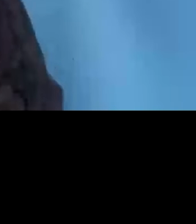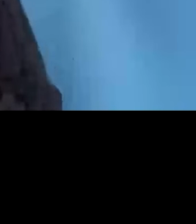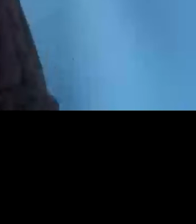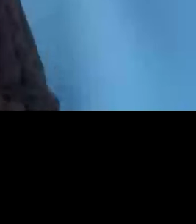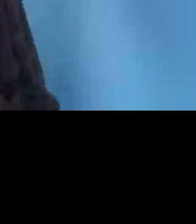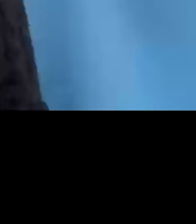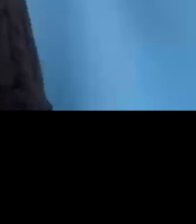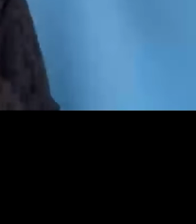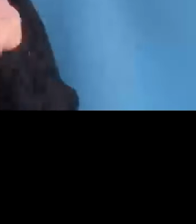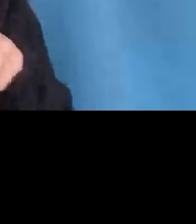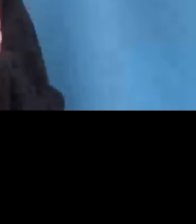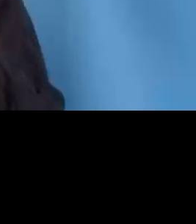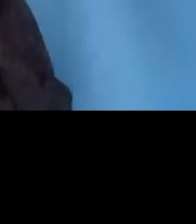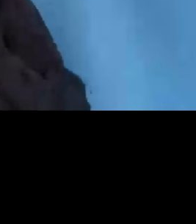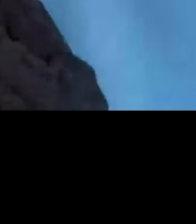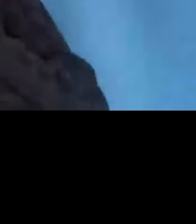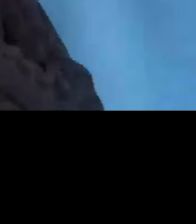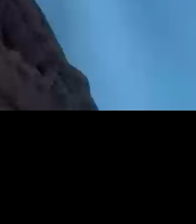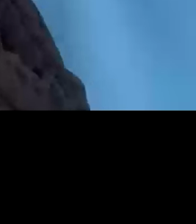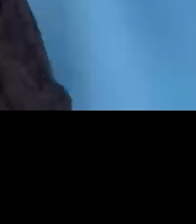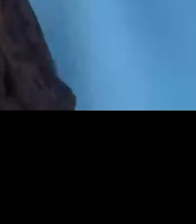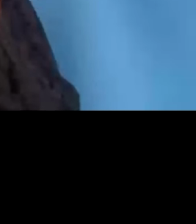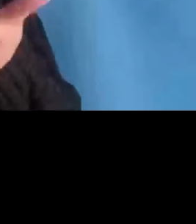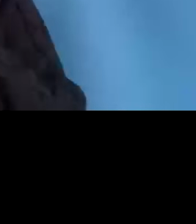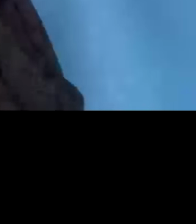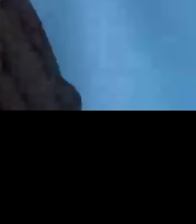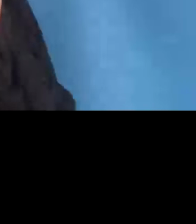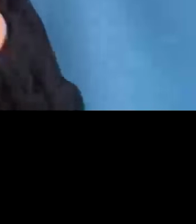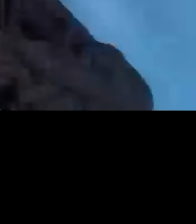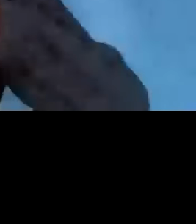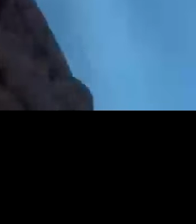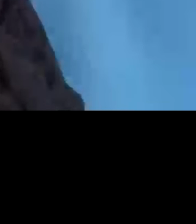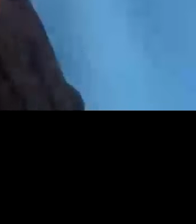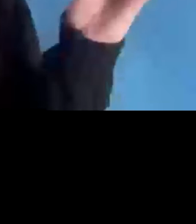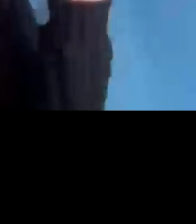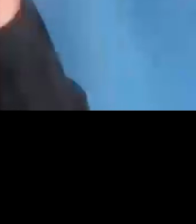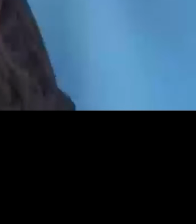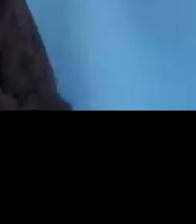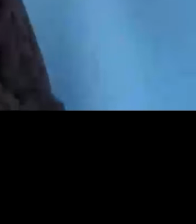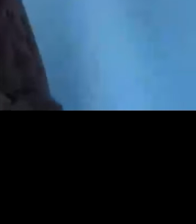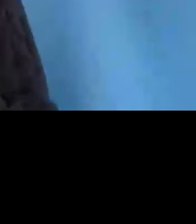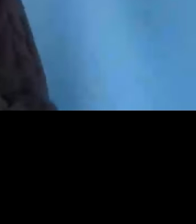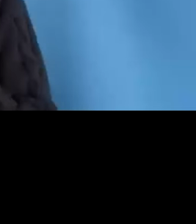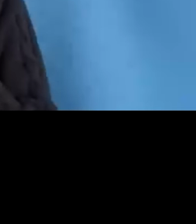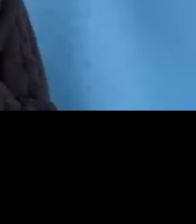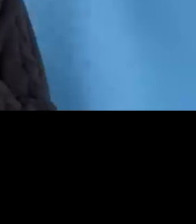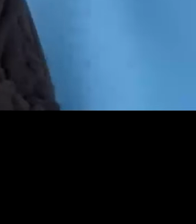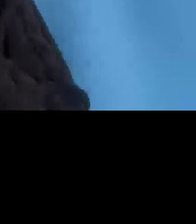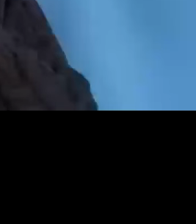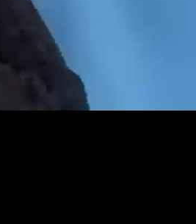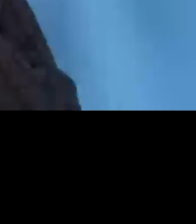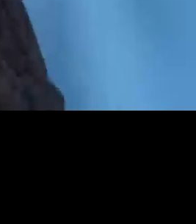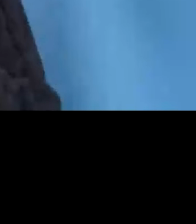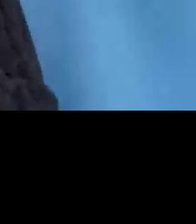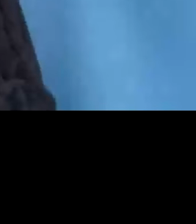land on which we're gathering today. I'm dialing in from the lands of the Turrbal and Yagara people here in Meanjin, Brisbane, and pay my